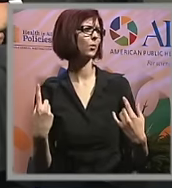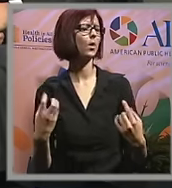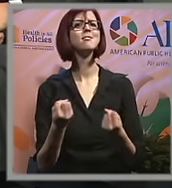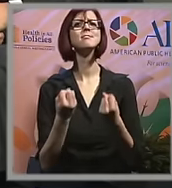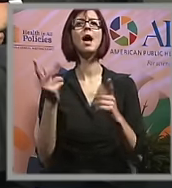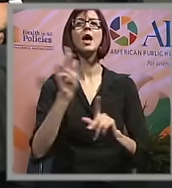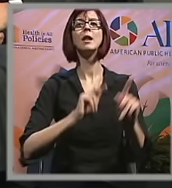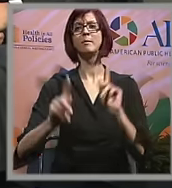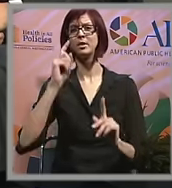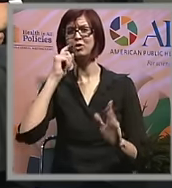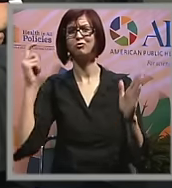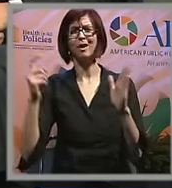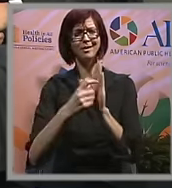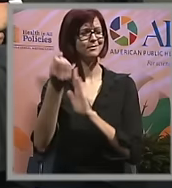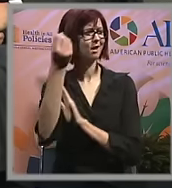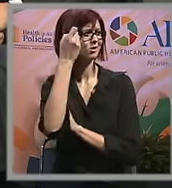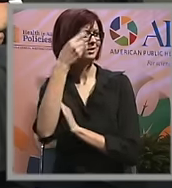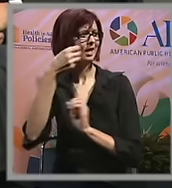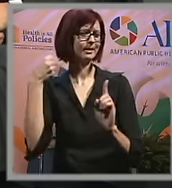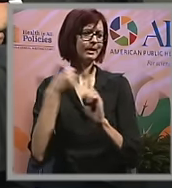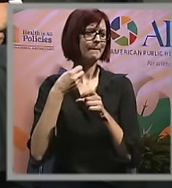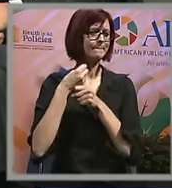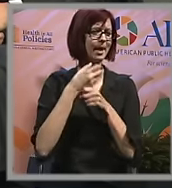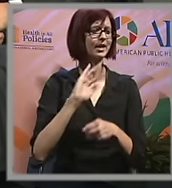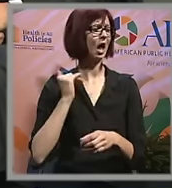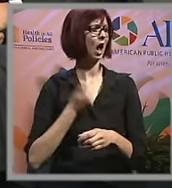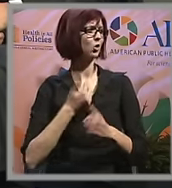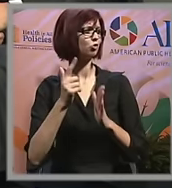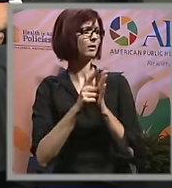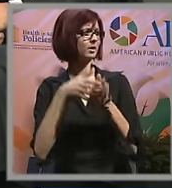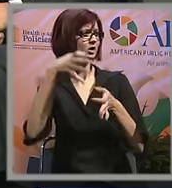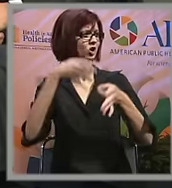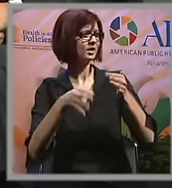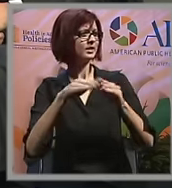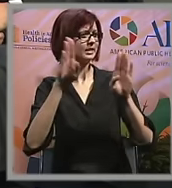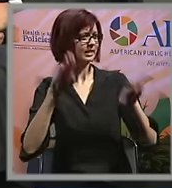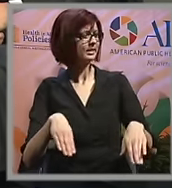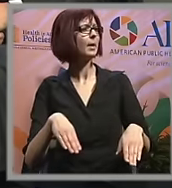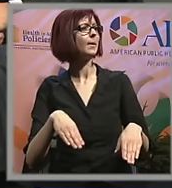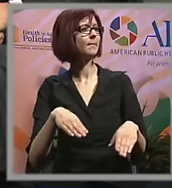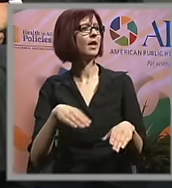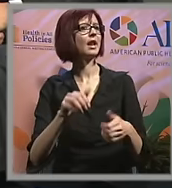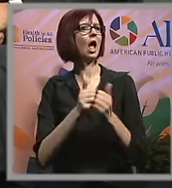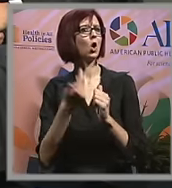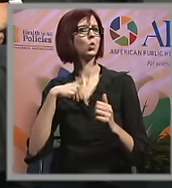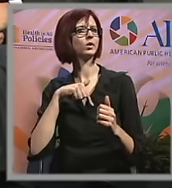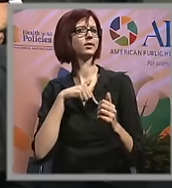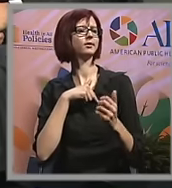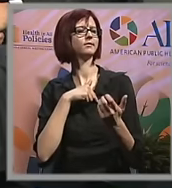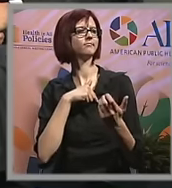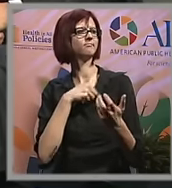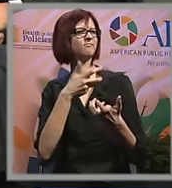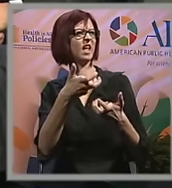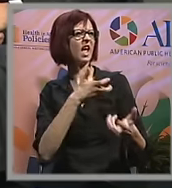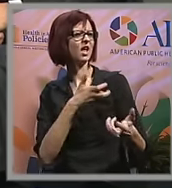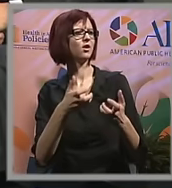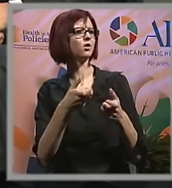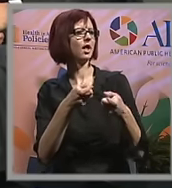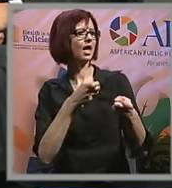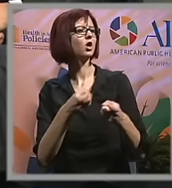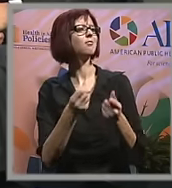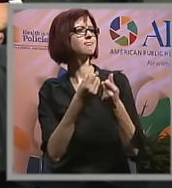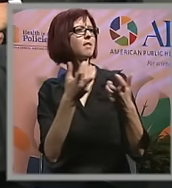people here recognize the impact that our criminal justice system and that the ways we've handled various issues, including and